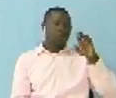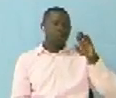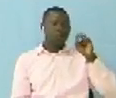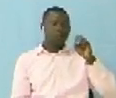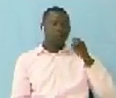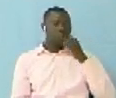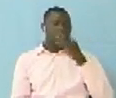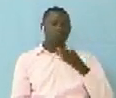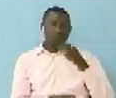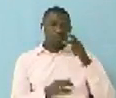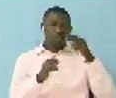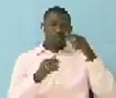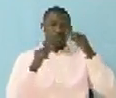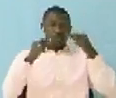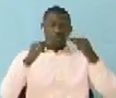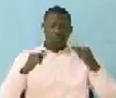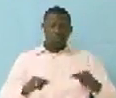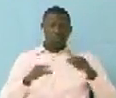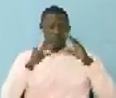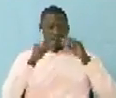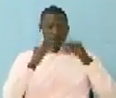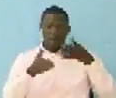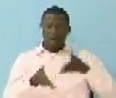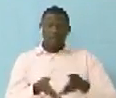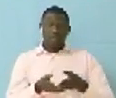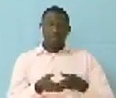Malik Jata,